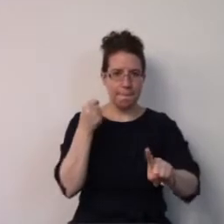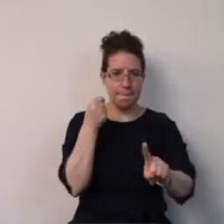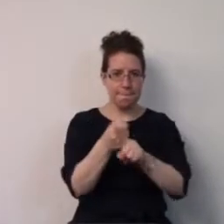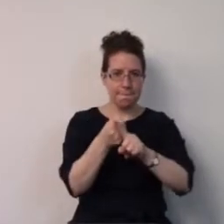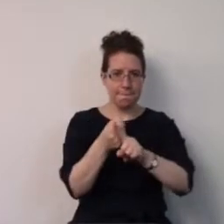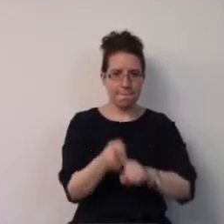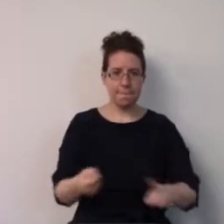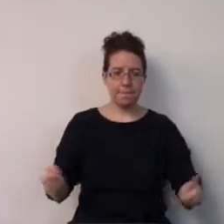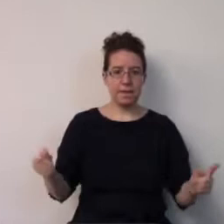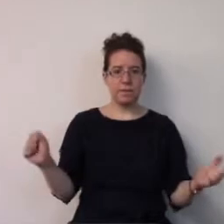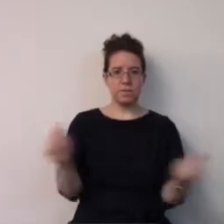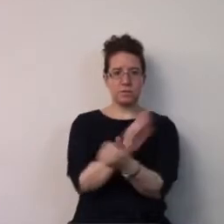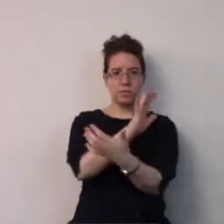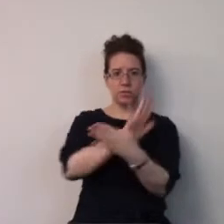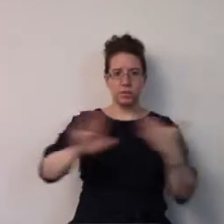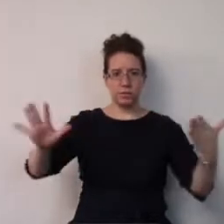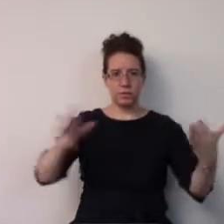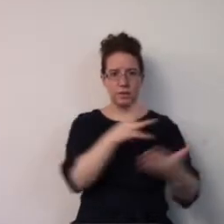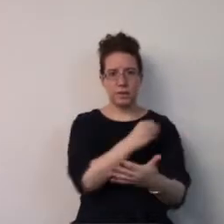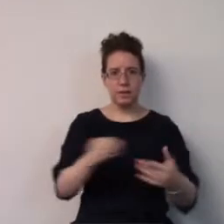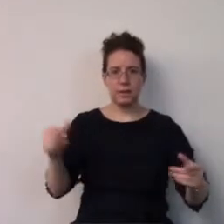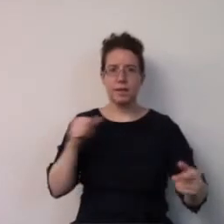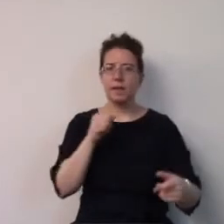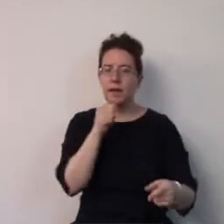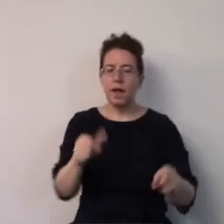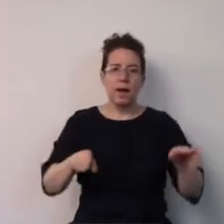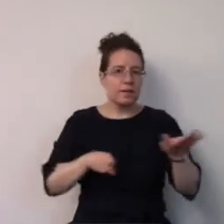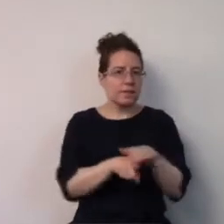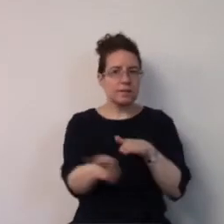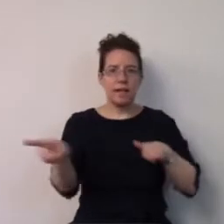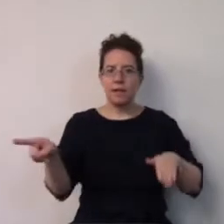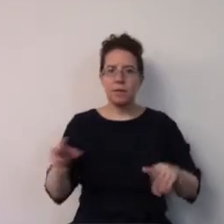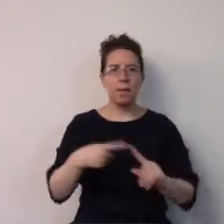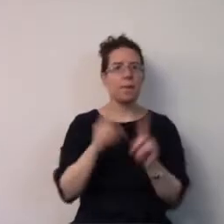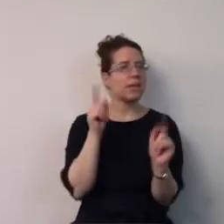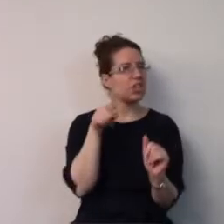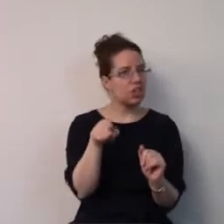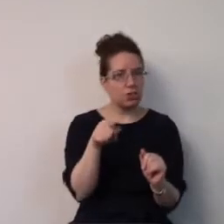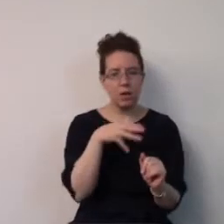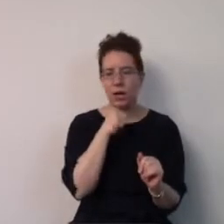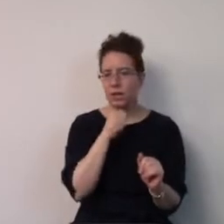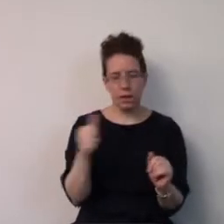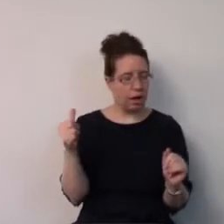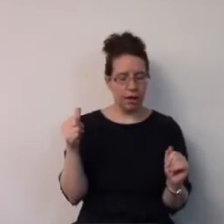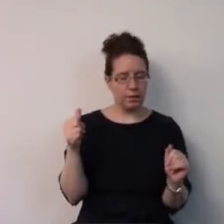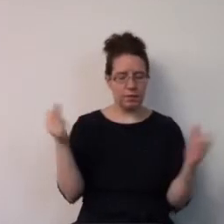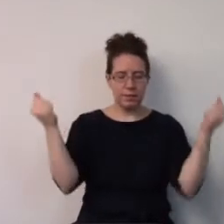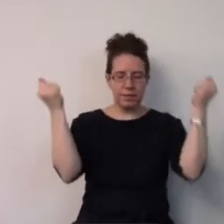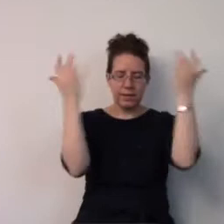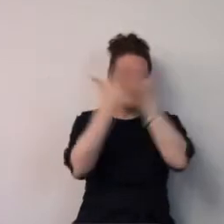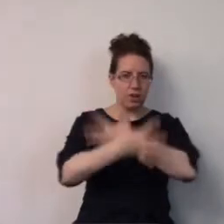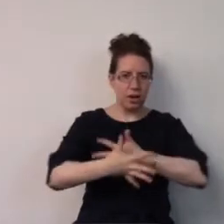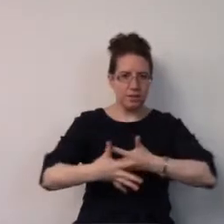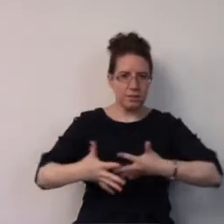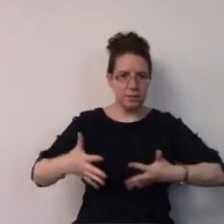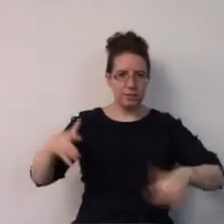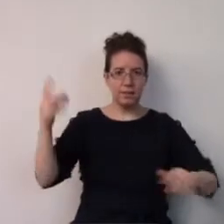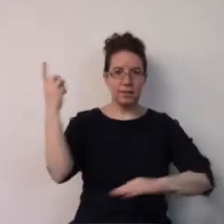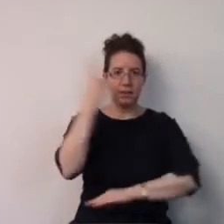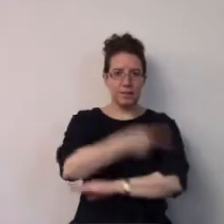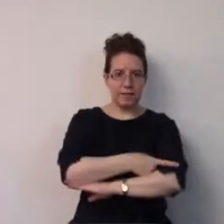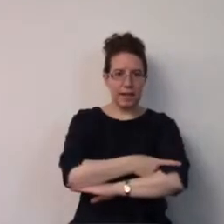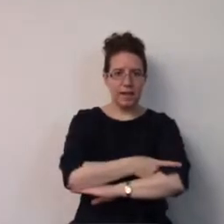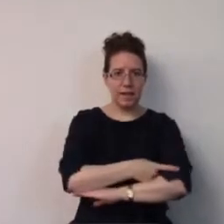not in darkness, that day should overtake you as a thief. You're the children of light and the children of the